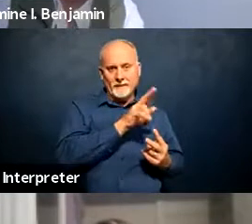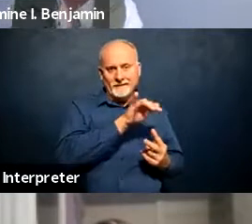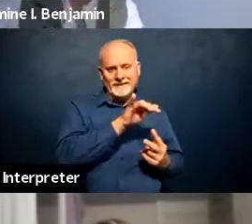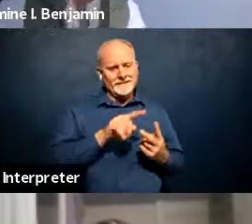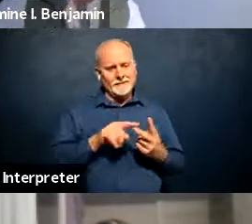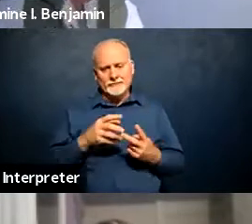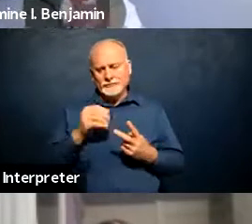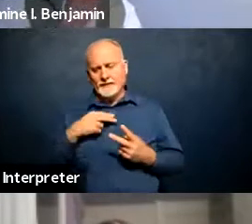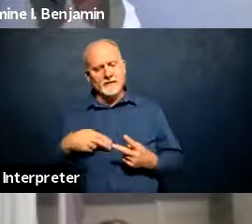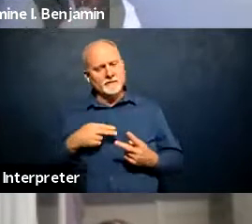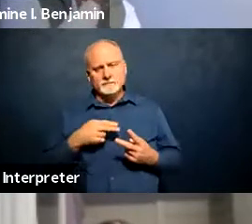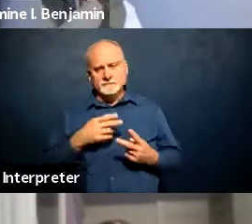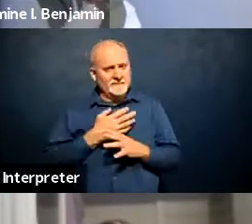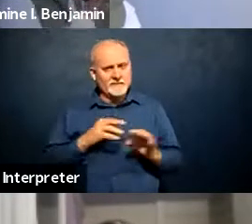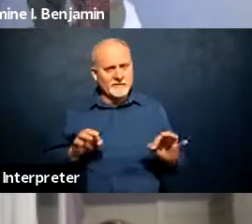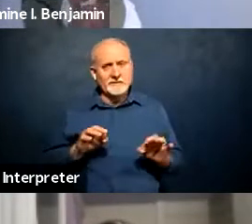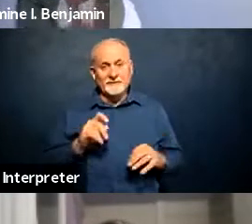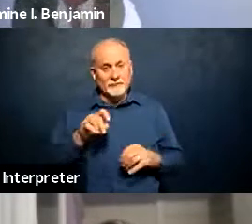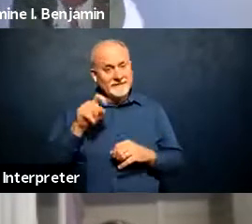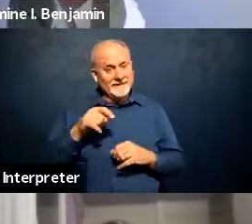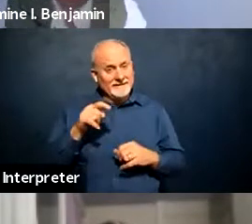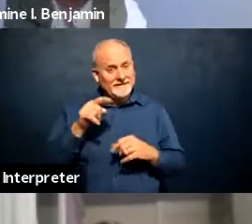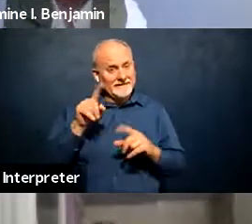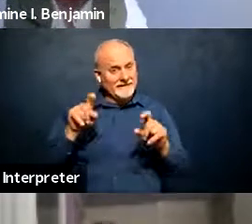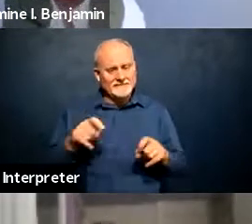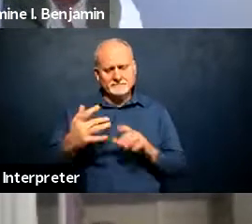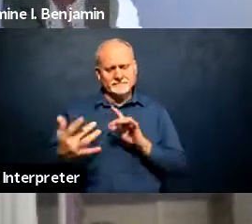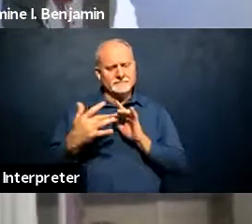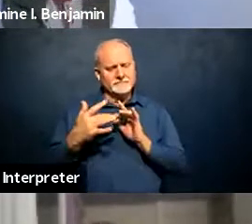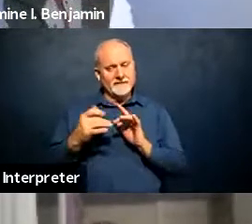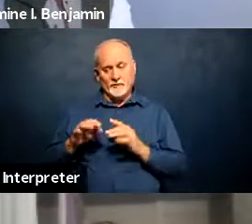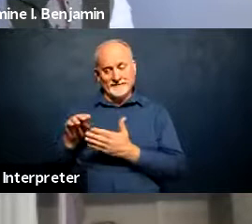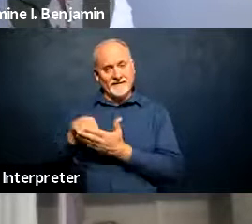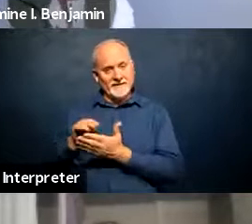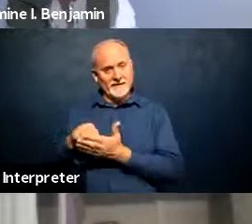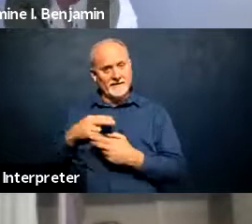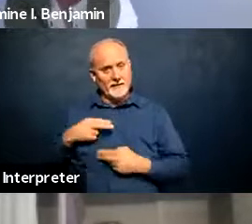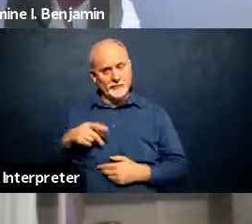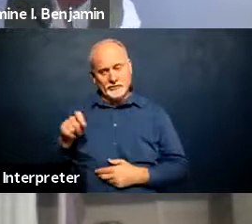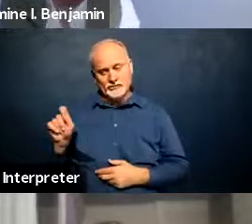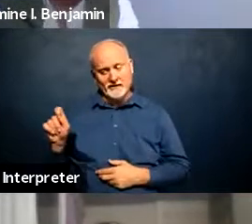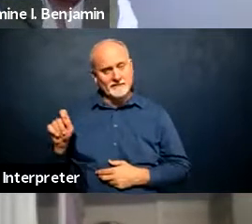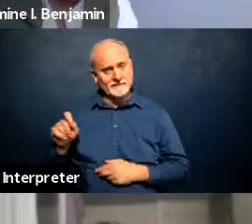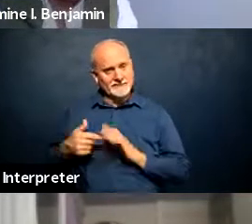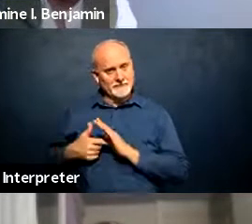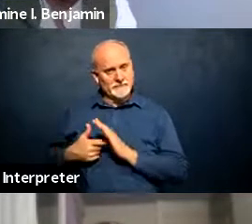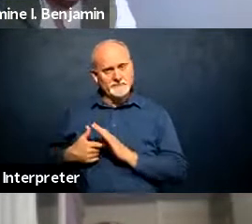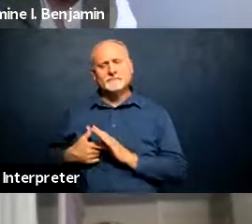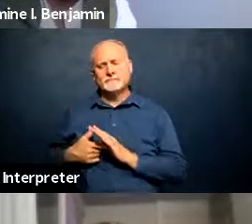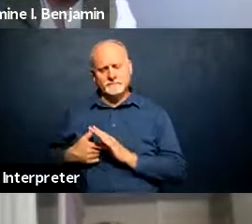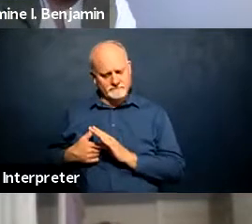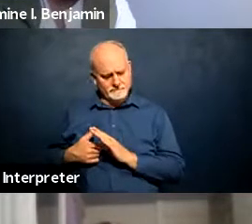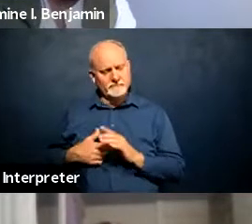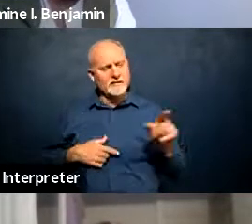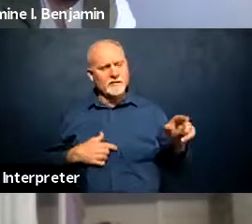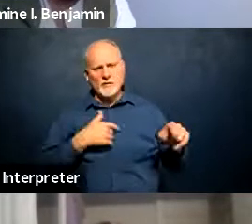testing, please contact Student Health after you filled out. And if you fill out your health check with those symptoms, you should get a call